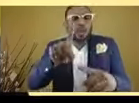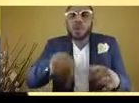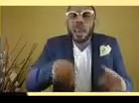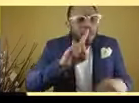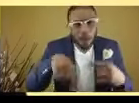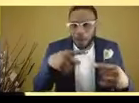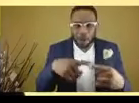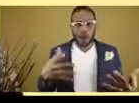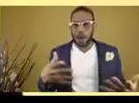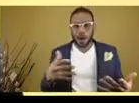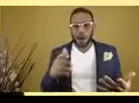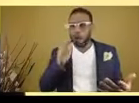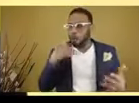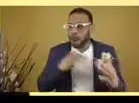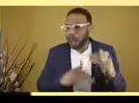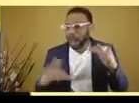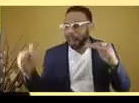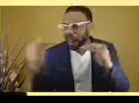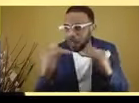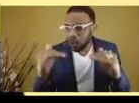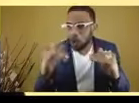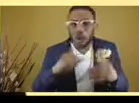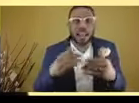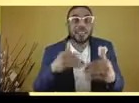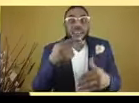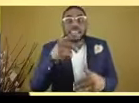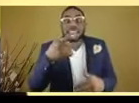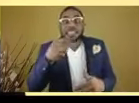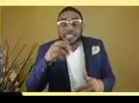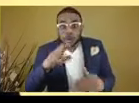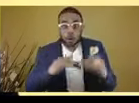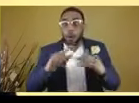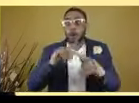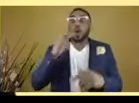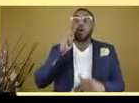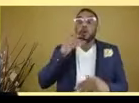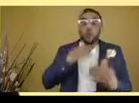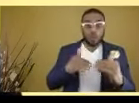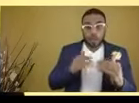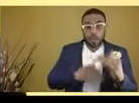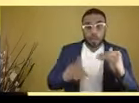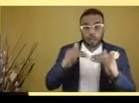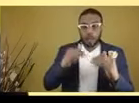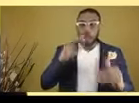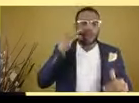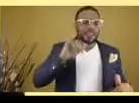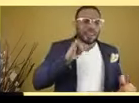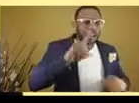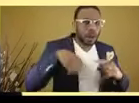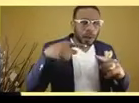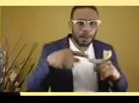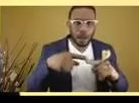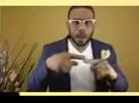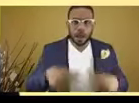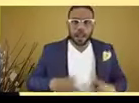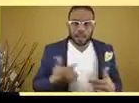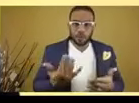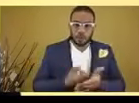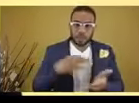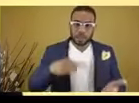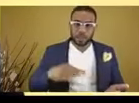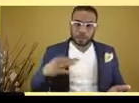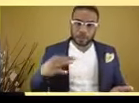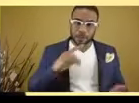about racial equity or even gender equity, but racial equity, if you're not talking about living wages and